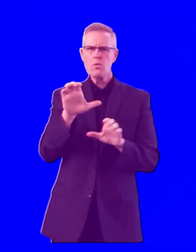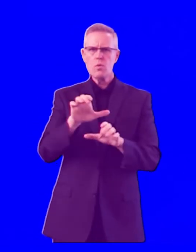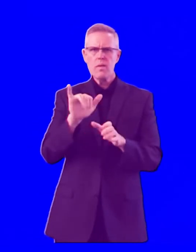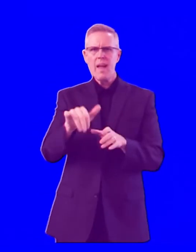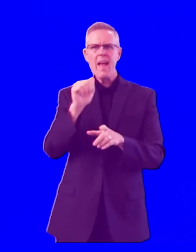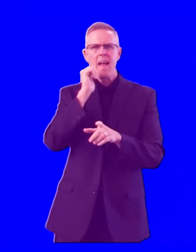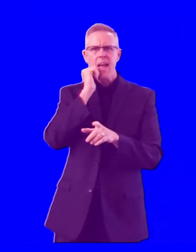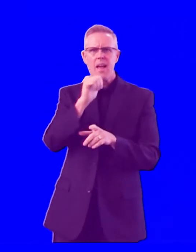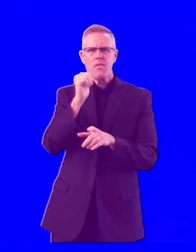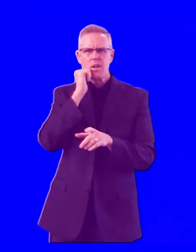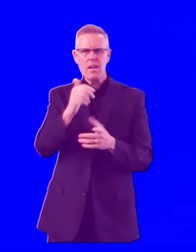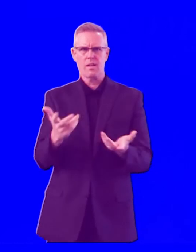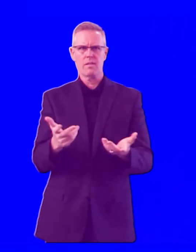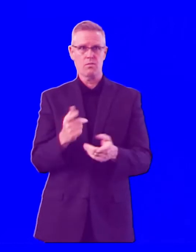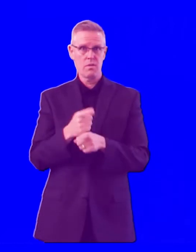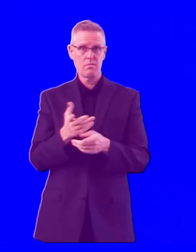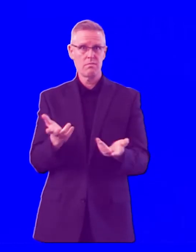doing every single day anyways?